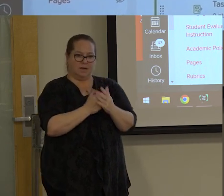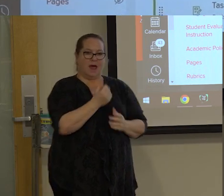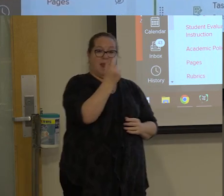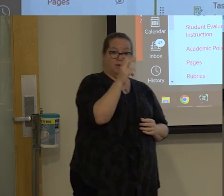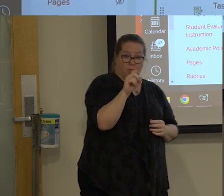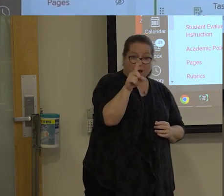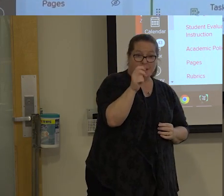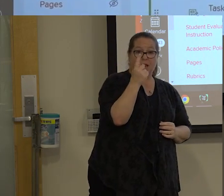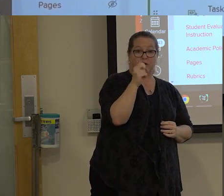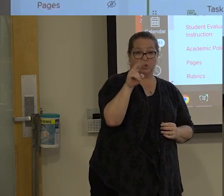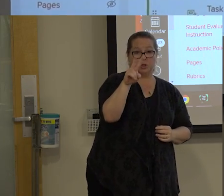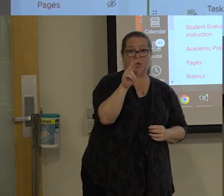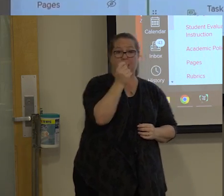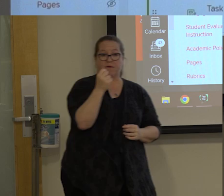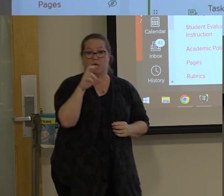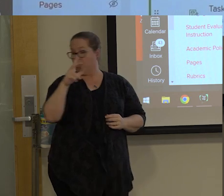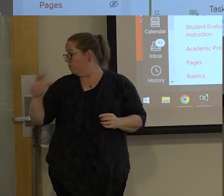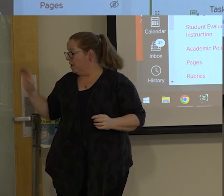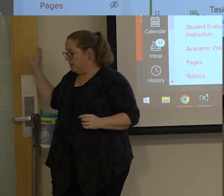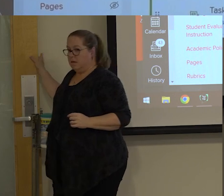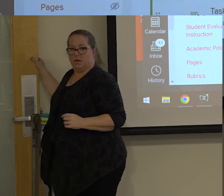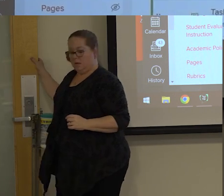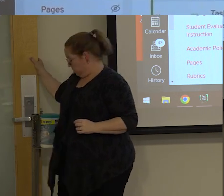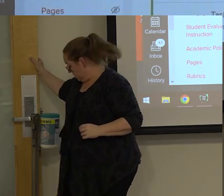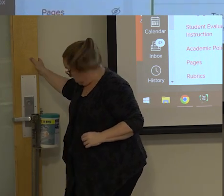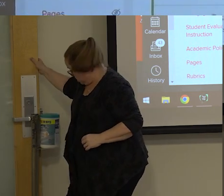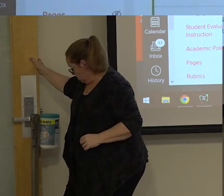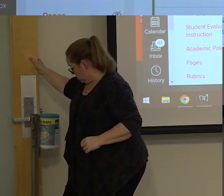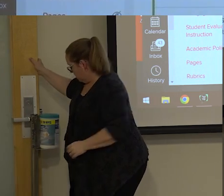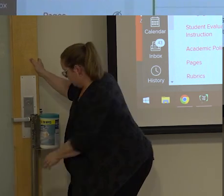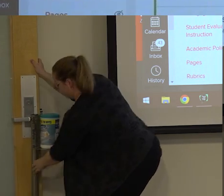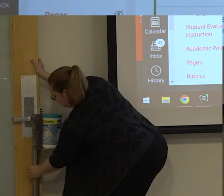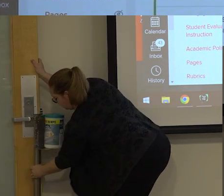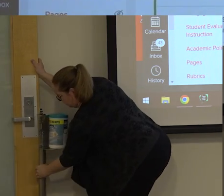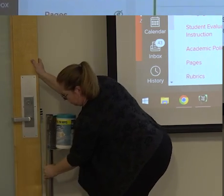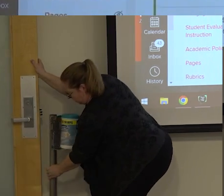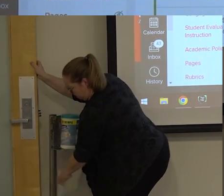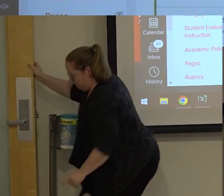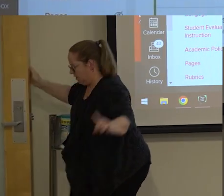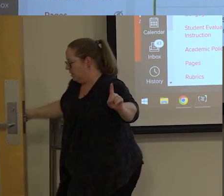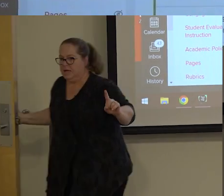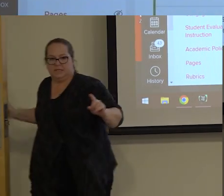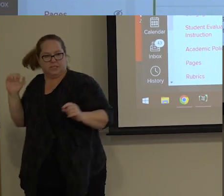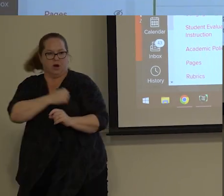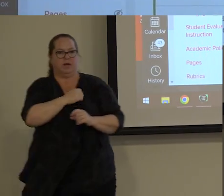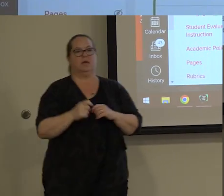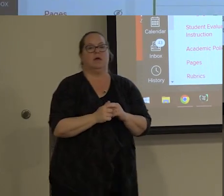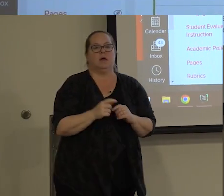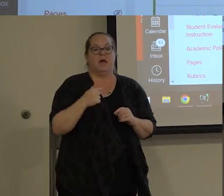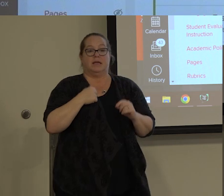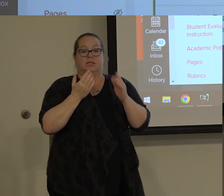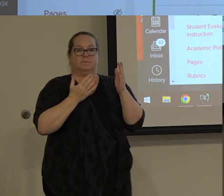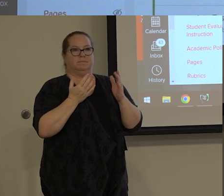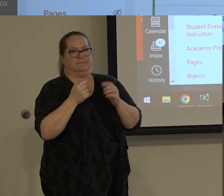1102, and 1103. So this has been an exciting project to work on, as it has allowed me to tap into the experience that I've gained from serving